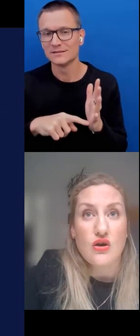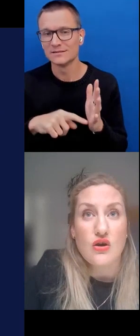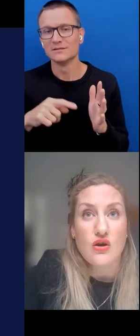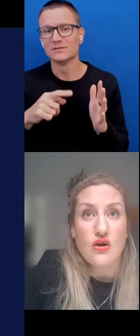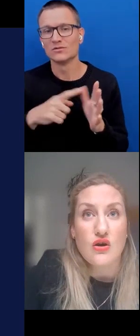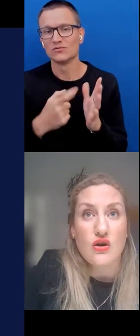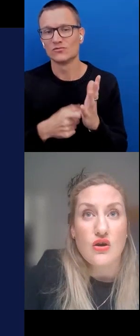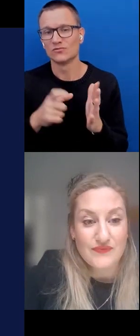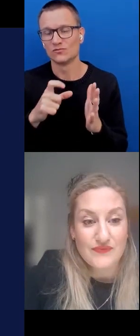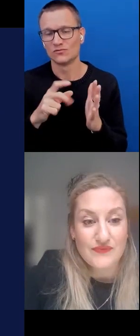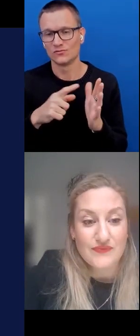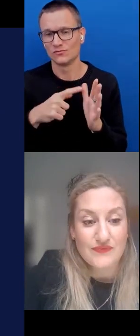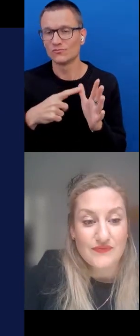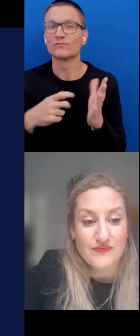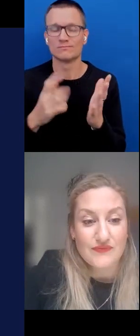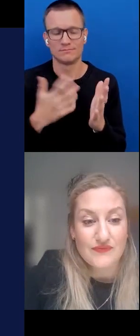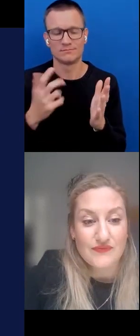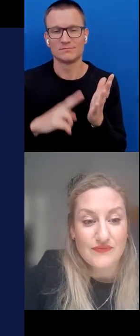disr.recruitment@randstadsourceright.com.au.